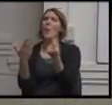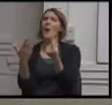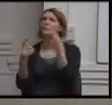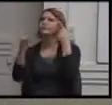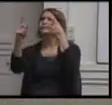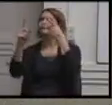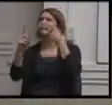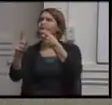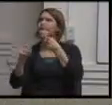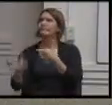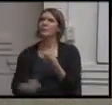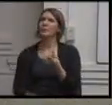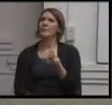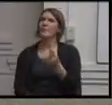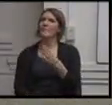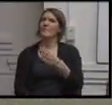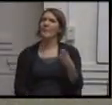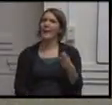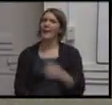plan to